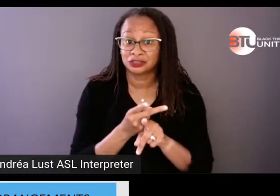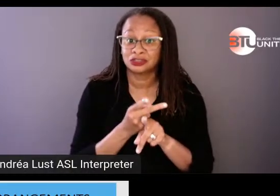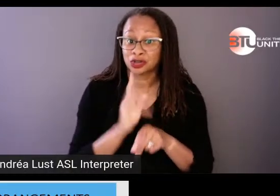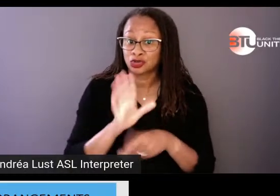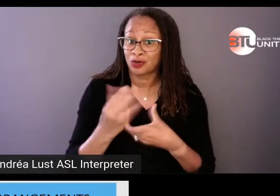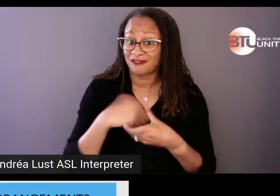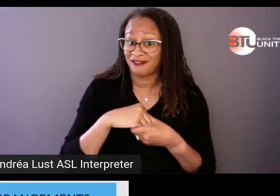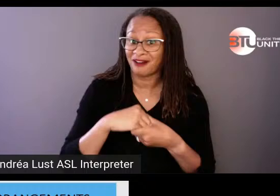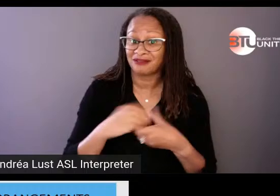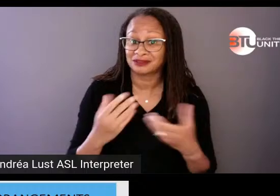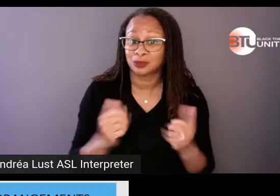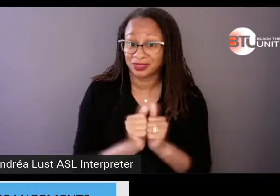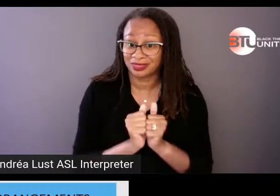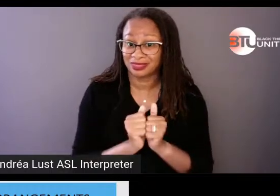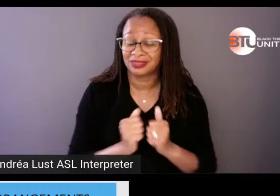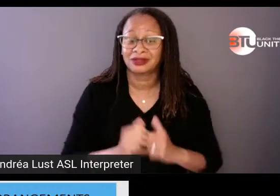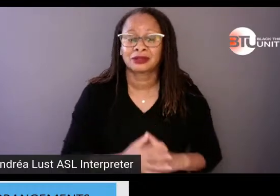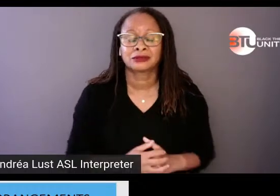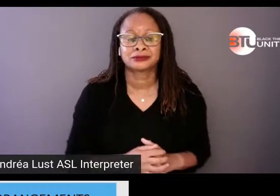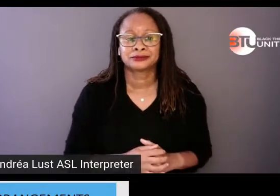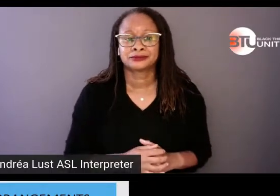in.